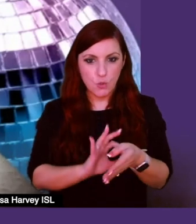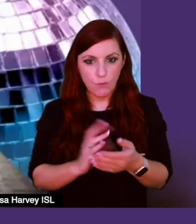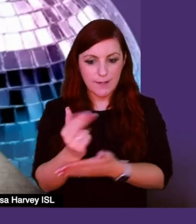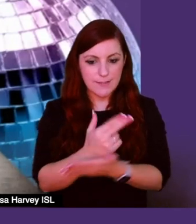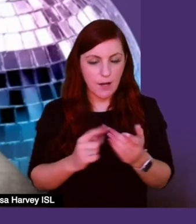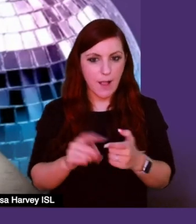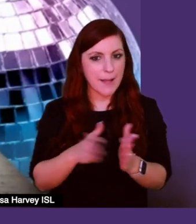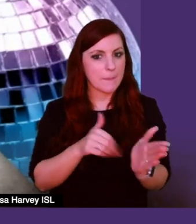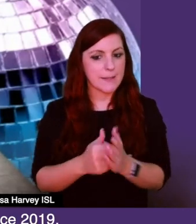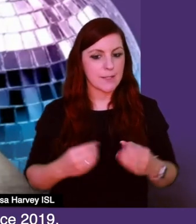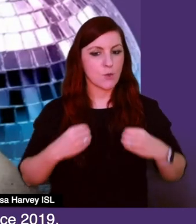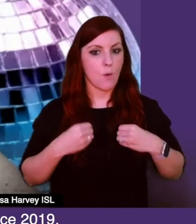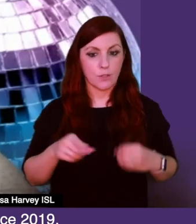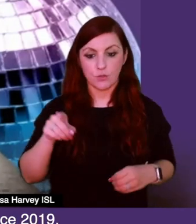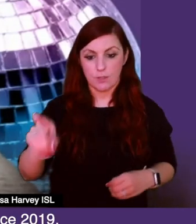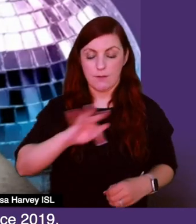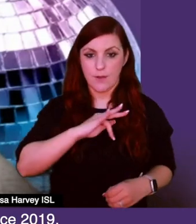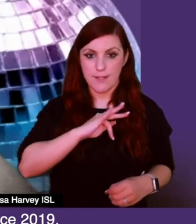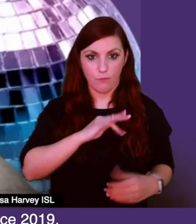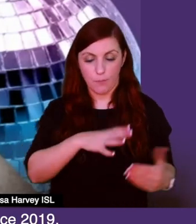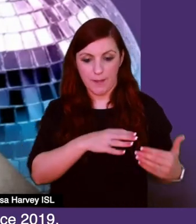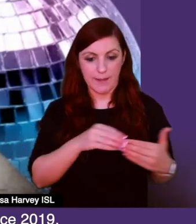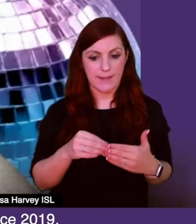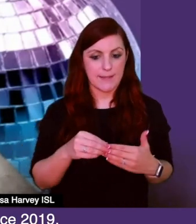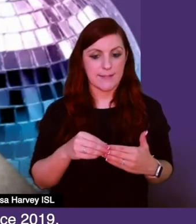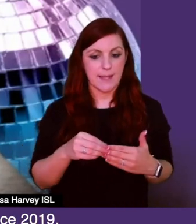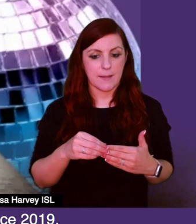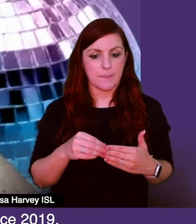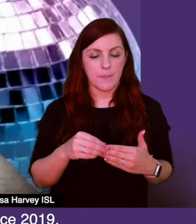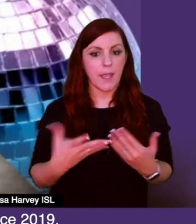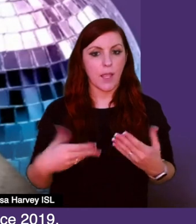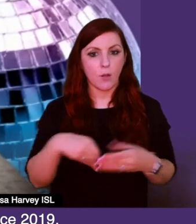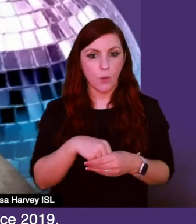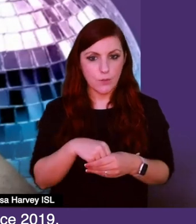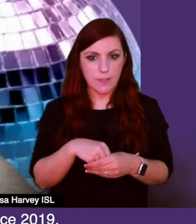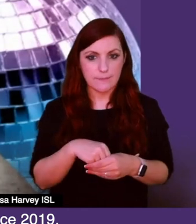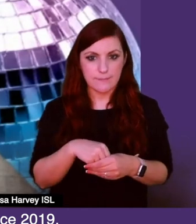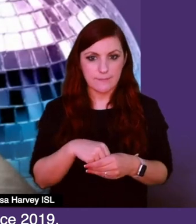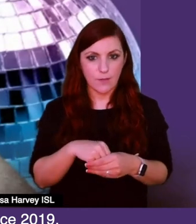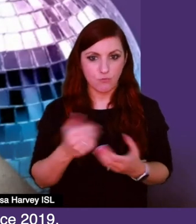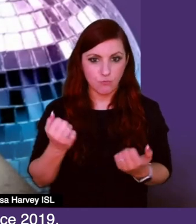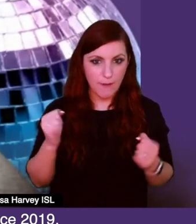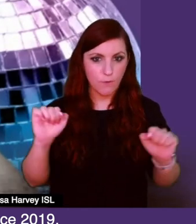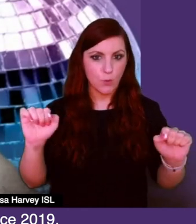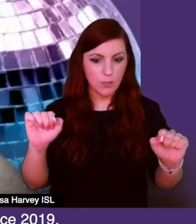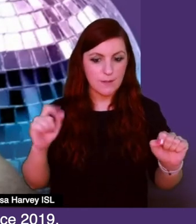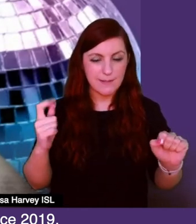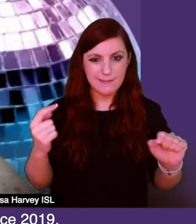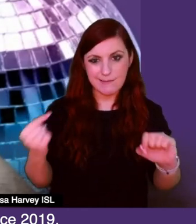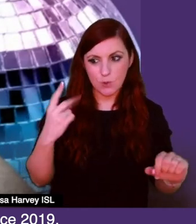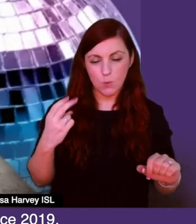designer and business owner. She has been at the forefront of the inclusion revolution